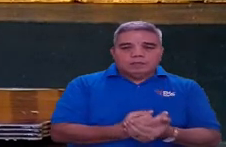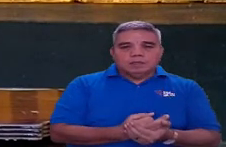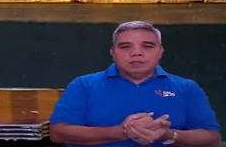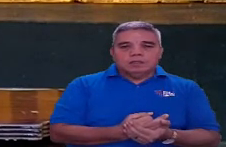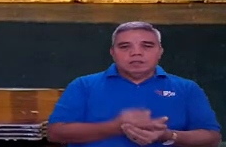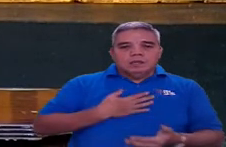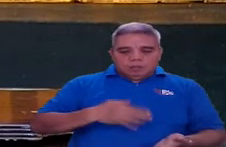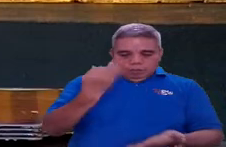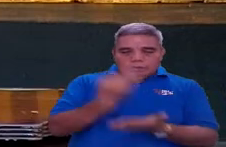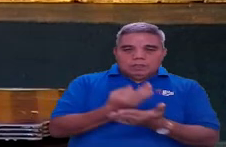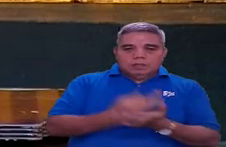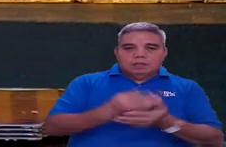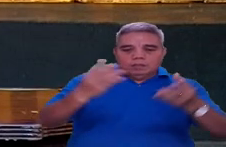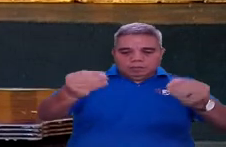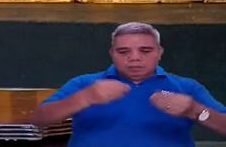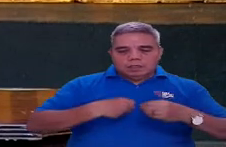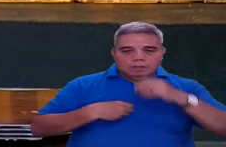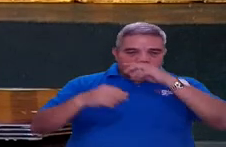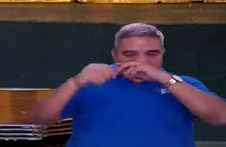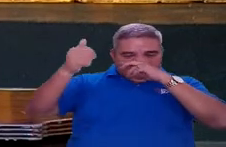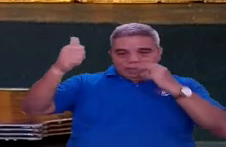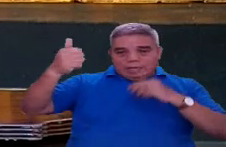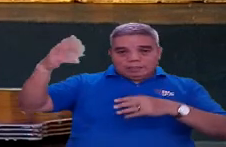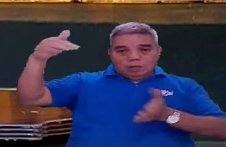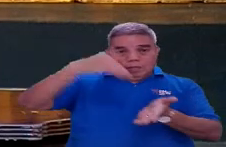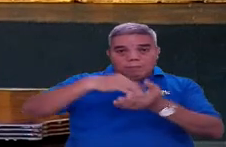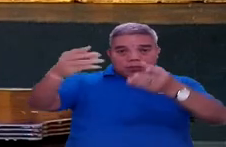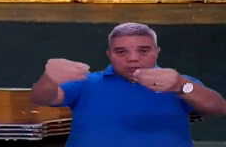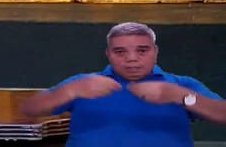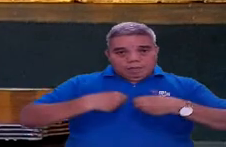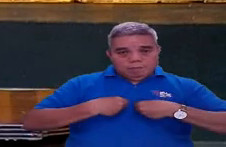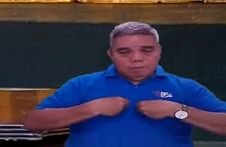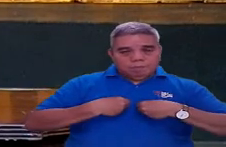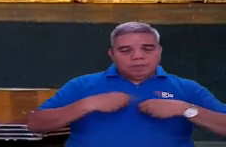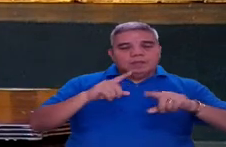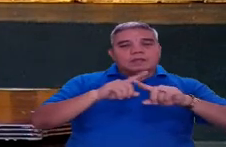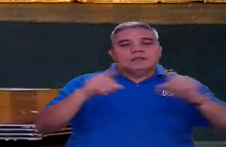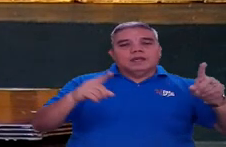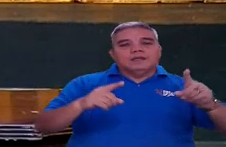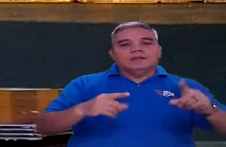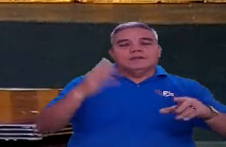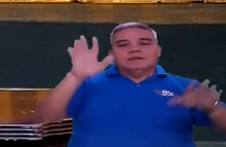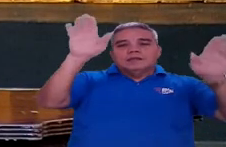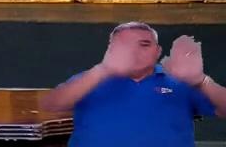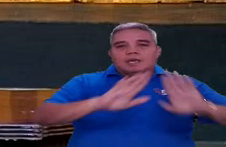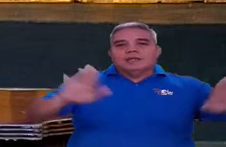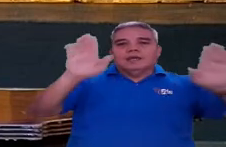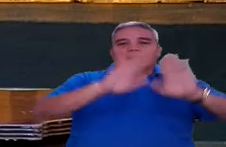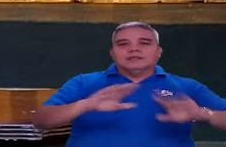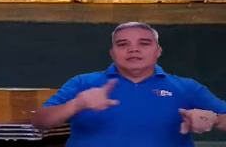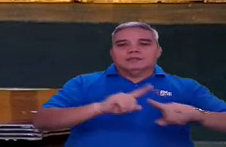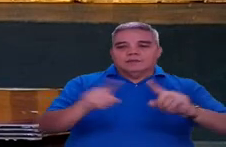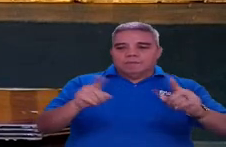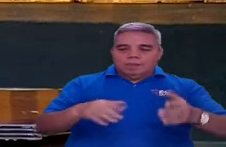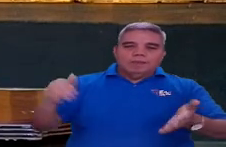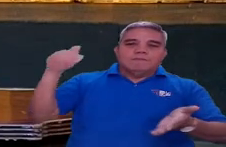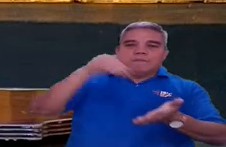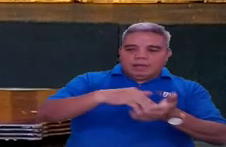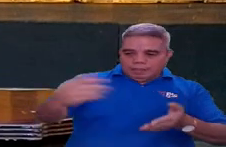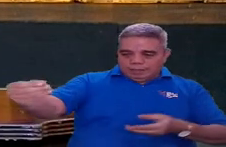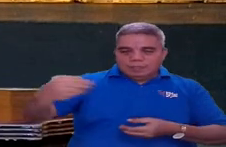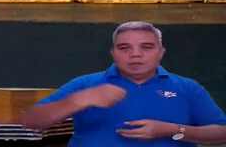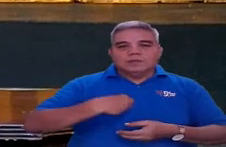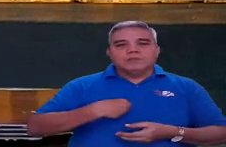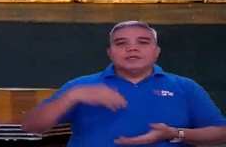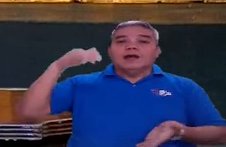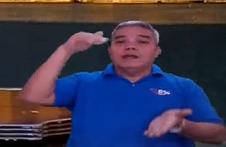So my financial secretary would give me the 10,000 pesos. Then Sunday comes, balik yan 10,000